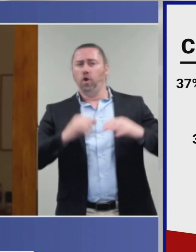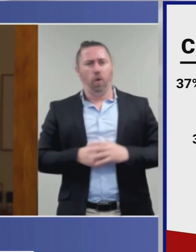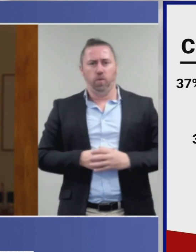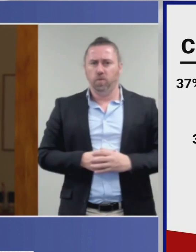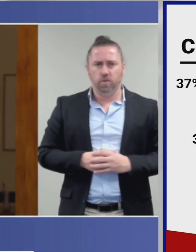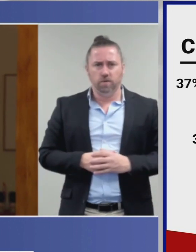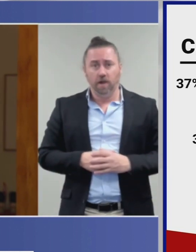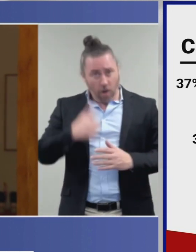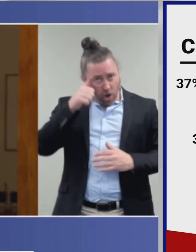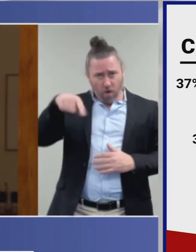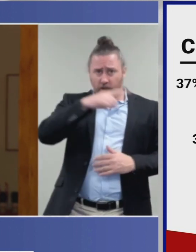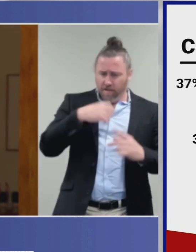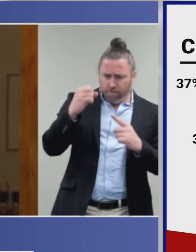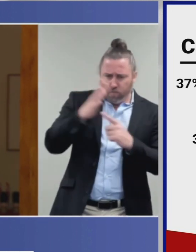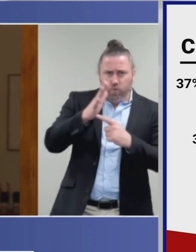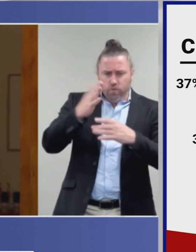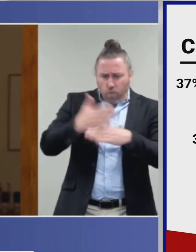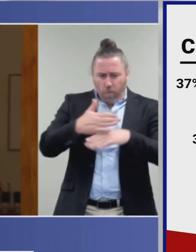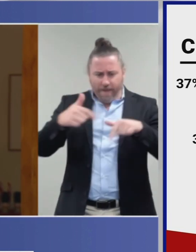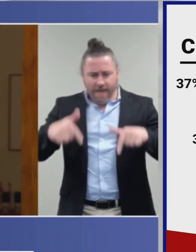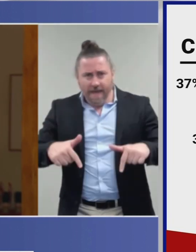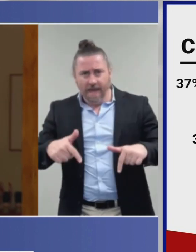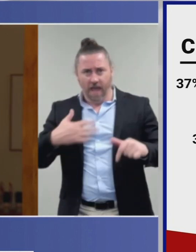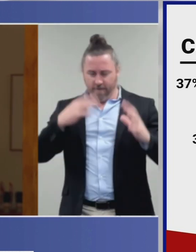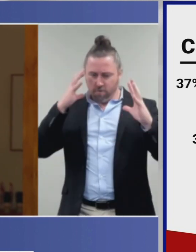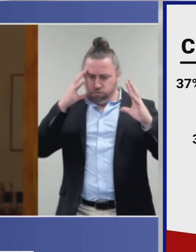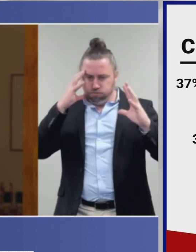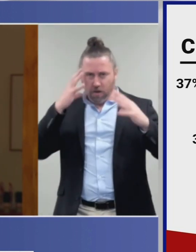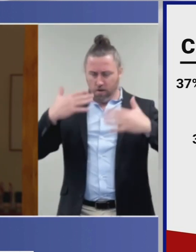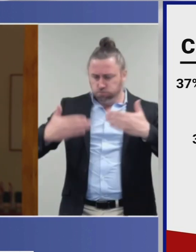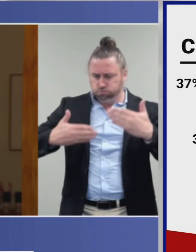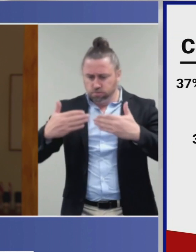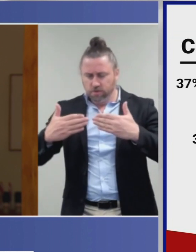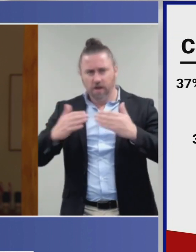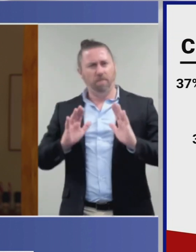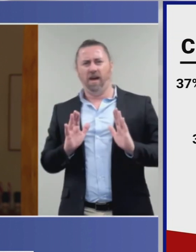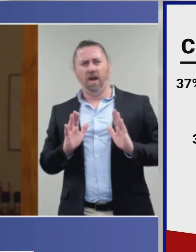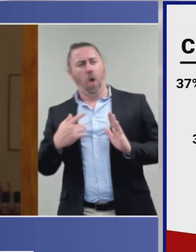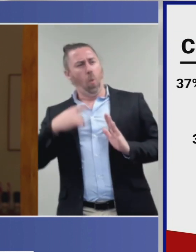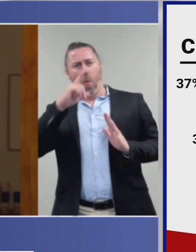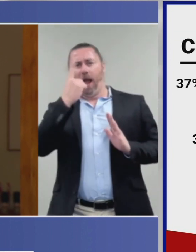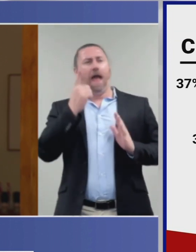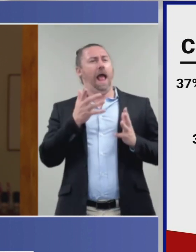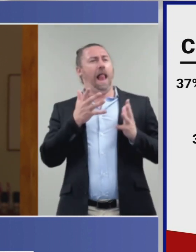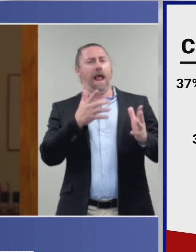stressful and demanding can never normalise that behaviour as being somehow